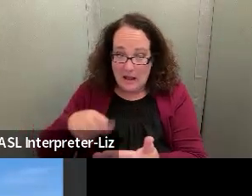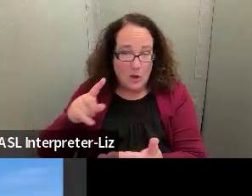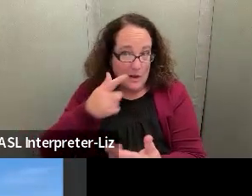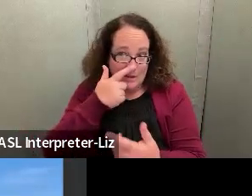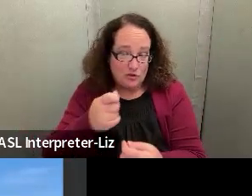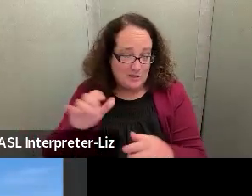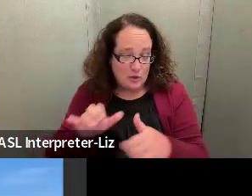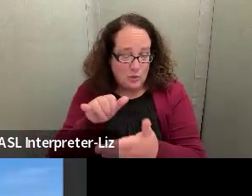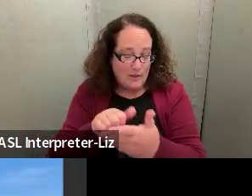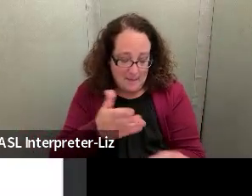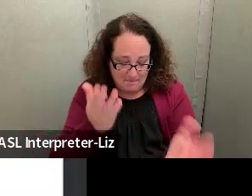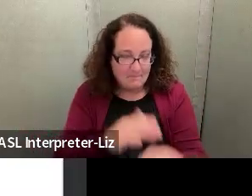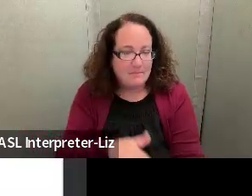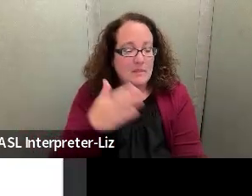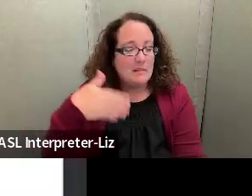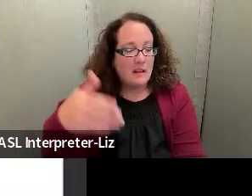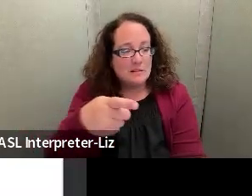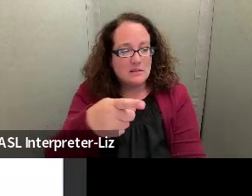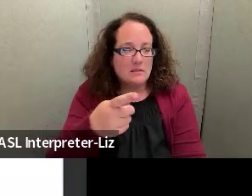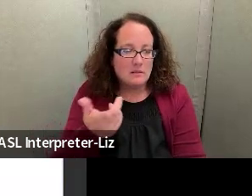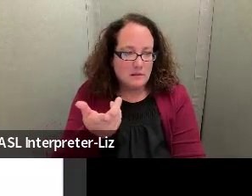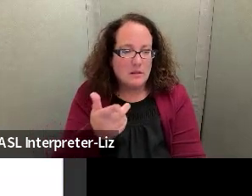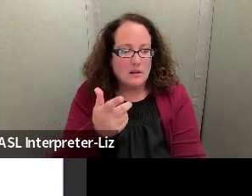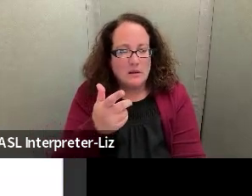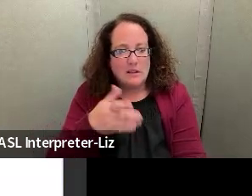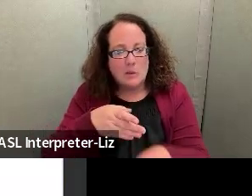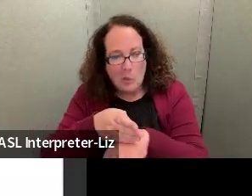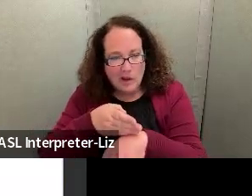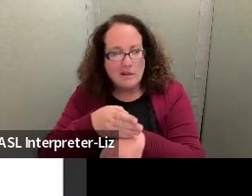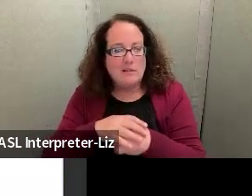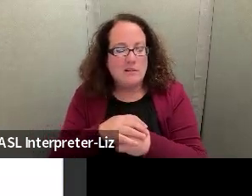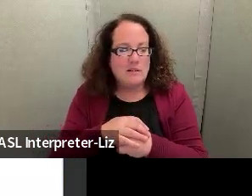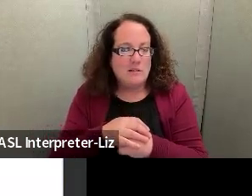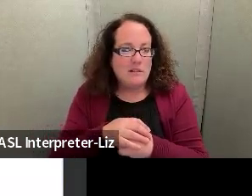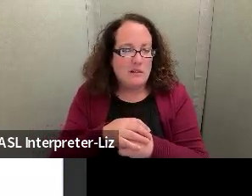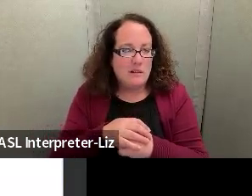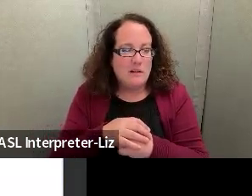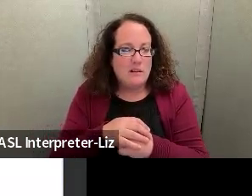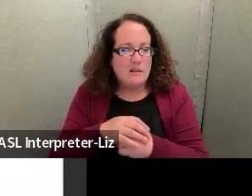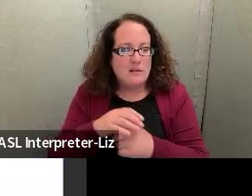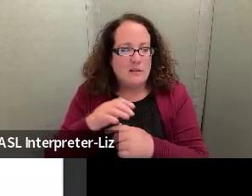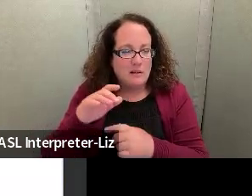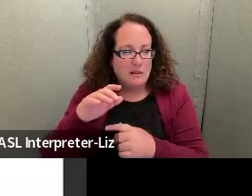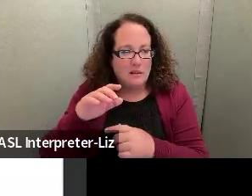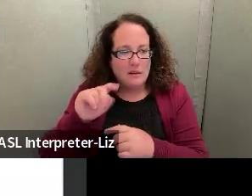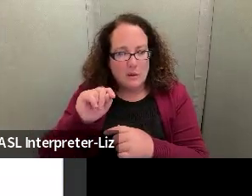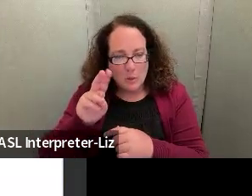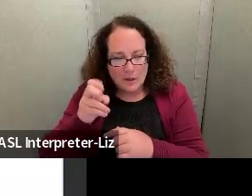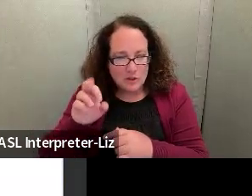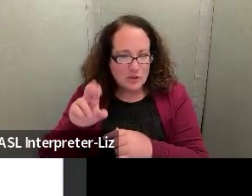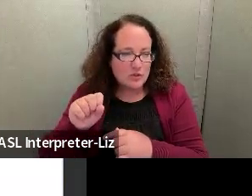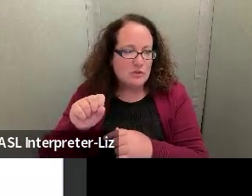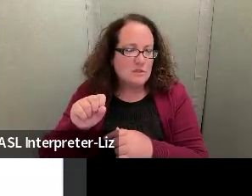Next slide. So it's not too much. The wood, the epoxy, tweezers,